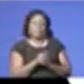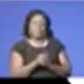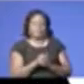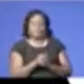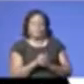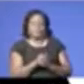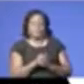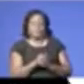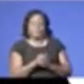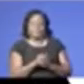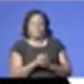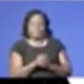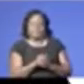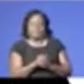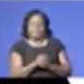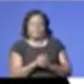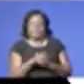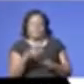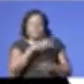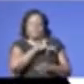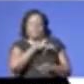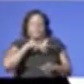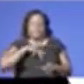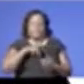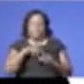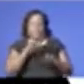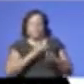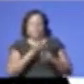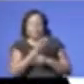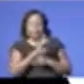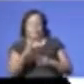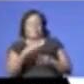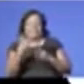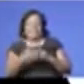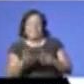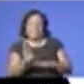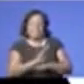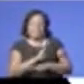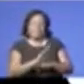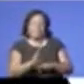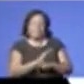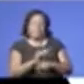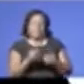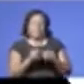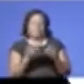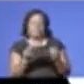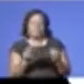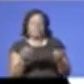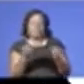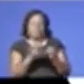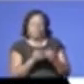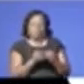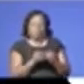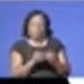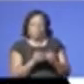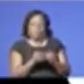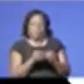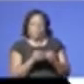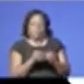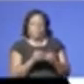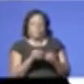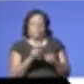Meantime, an impassioned plea from the Member of Parliament for West End and Bimini to do more and be kinder to her twin